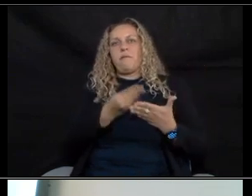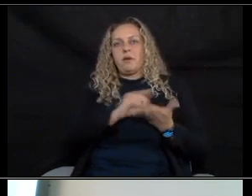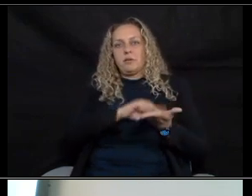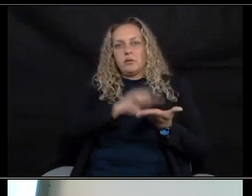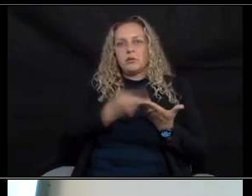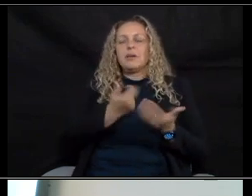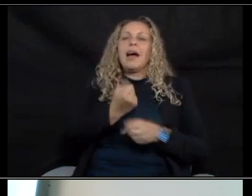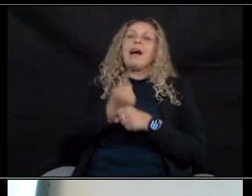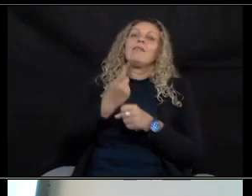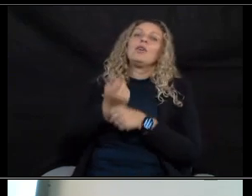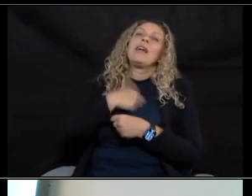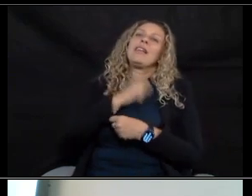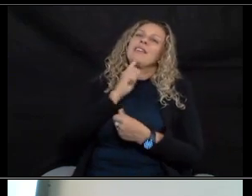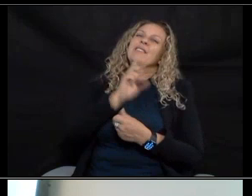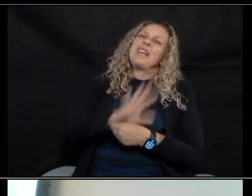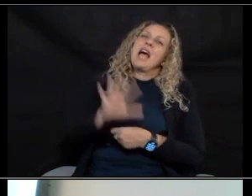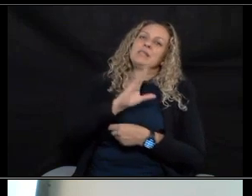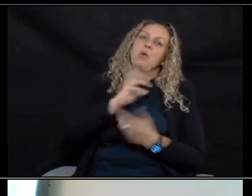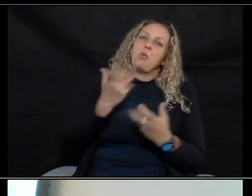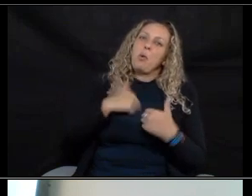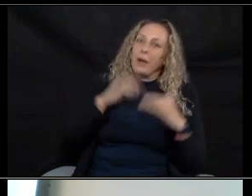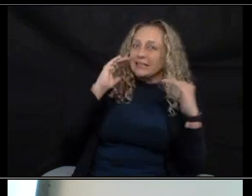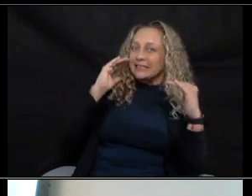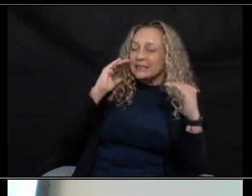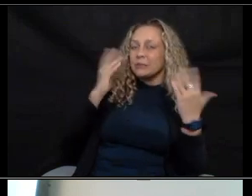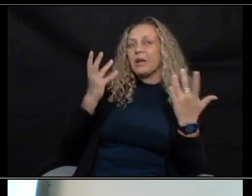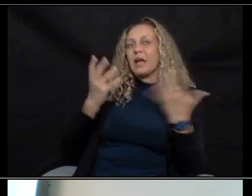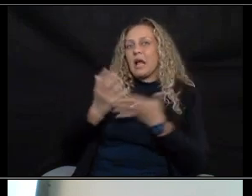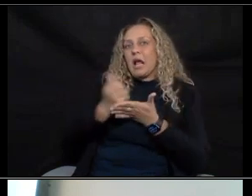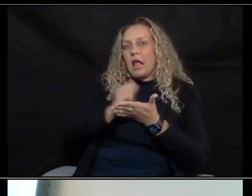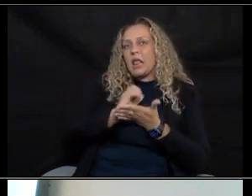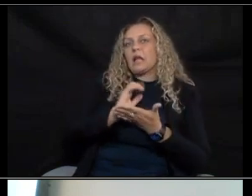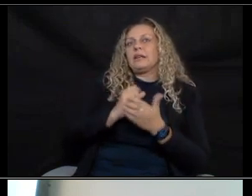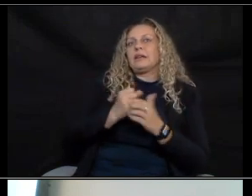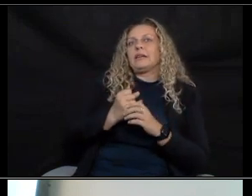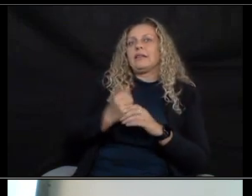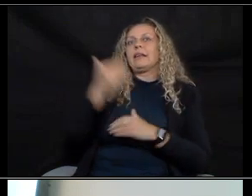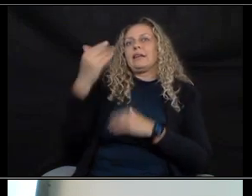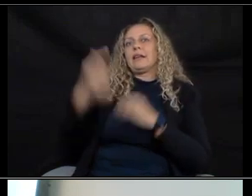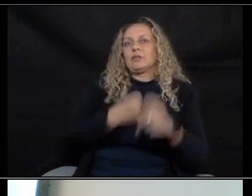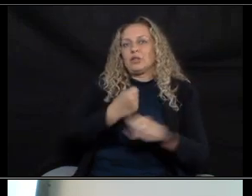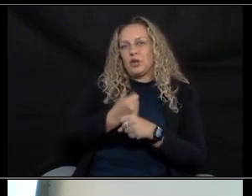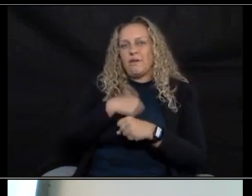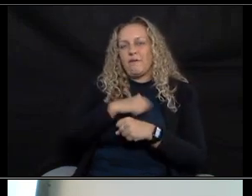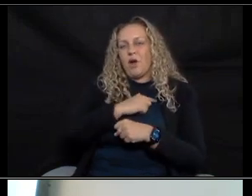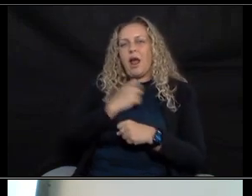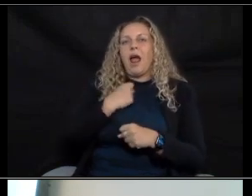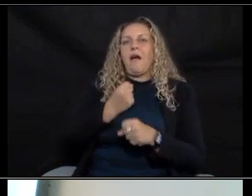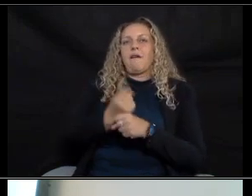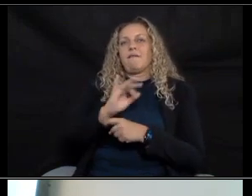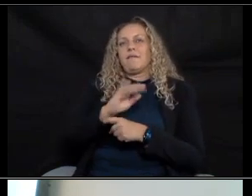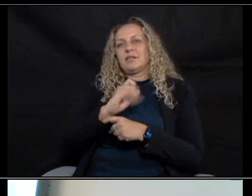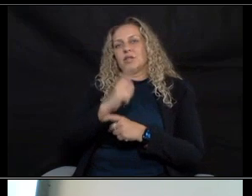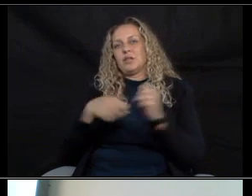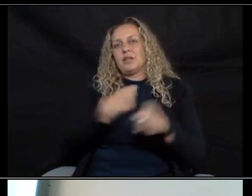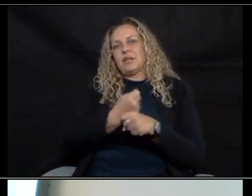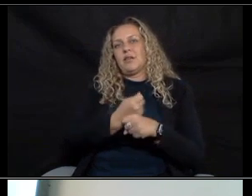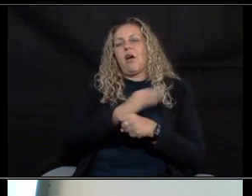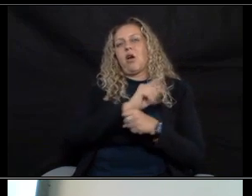Each year, they give us an estimate of what we anticipate collecting the following fiscal year for our fiscal year, October 1 to September